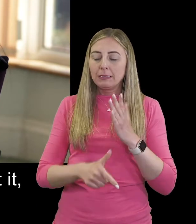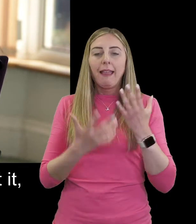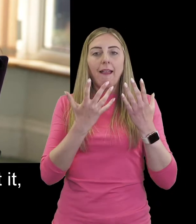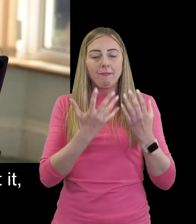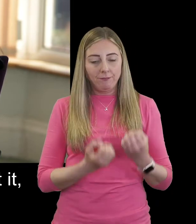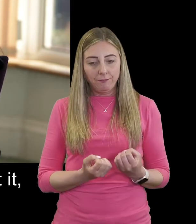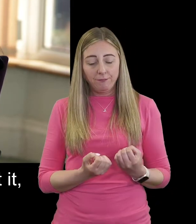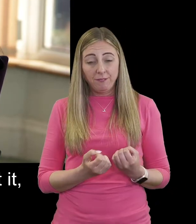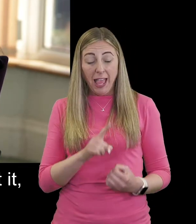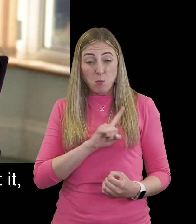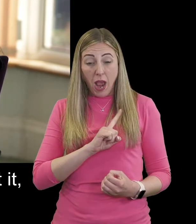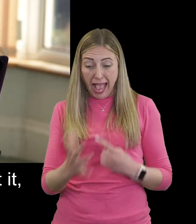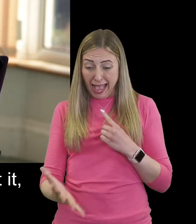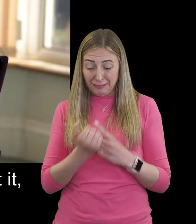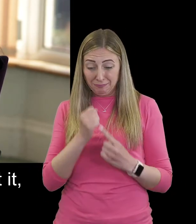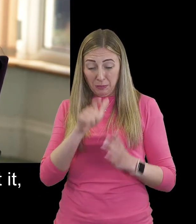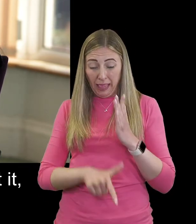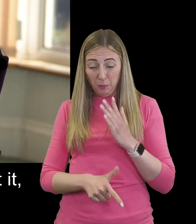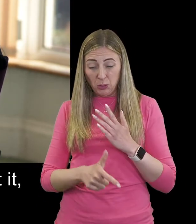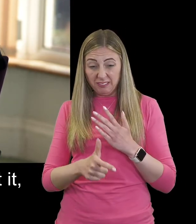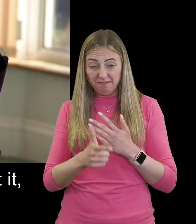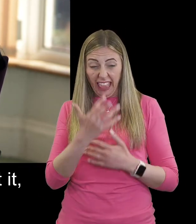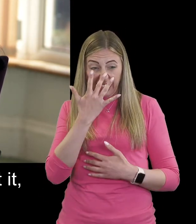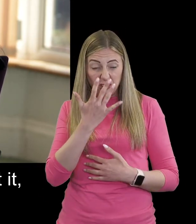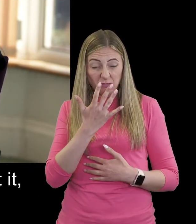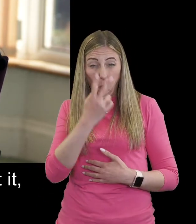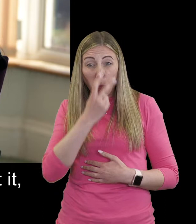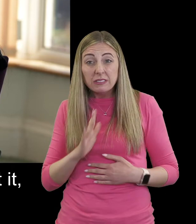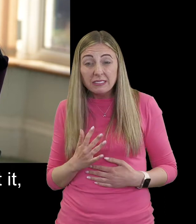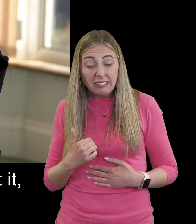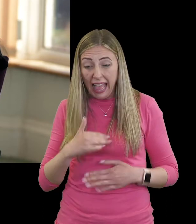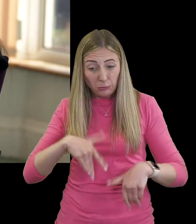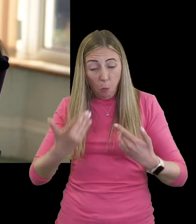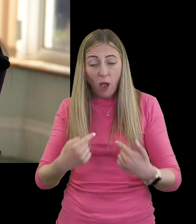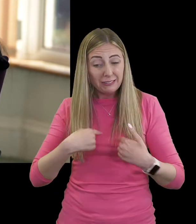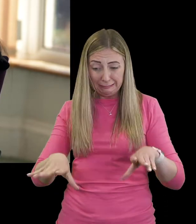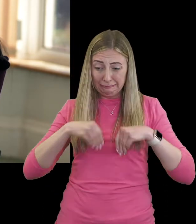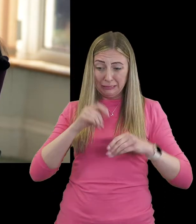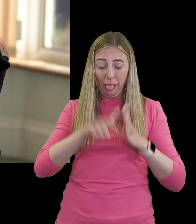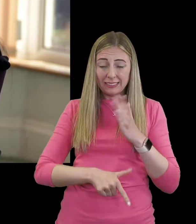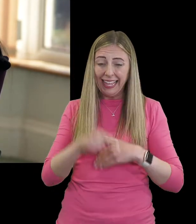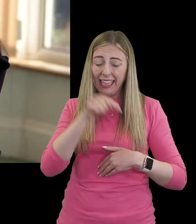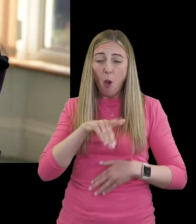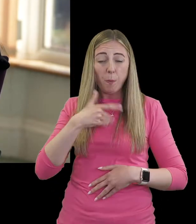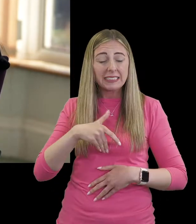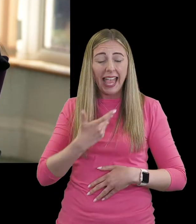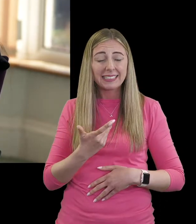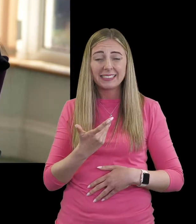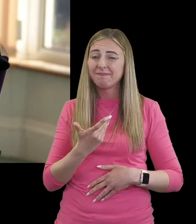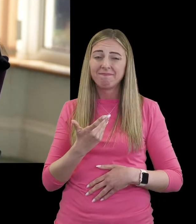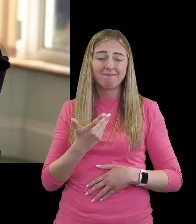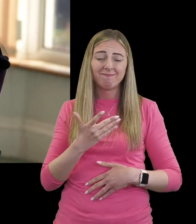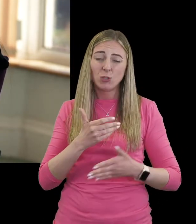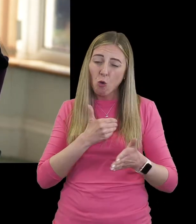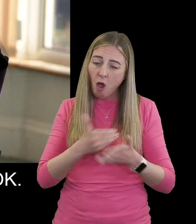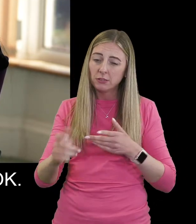so late in my life, and I don't want it. I absolutely don't want it. So that upset is a constant challenge for